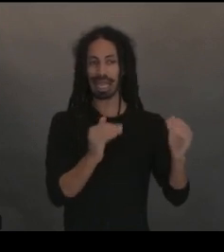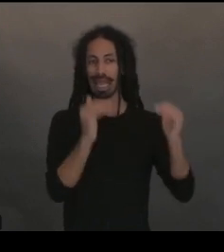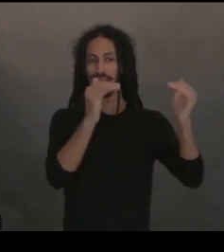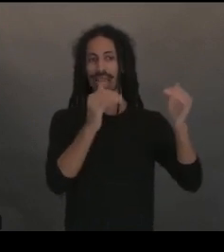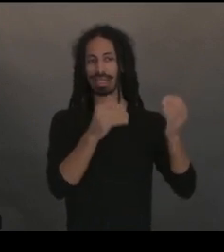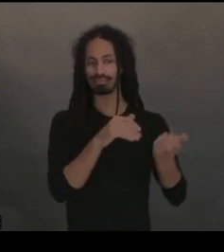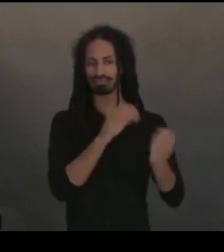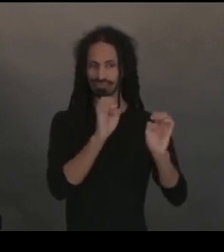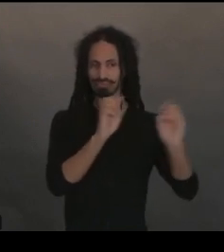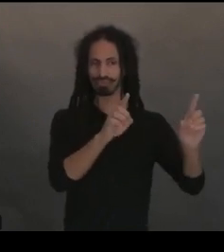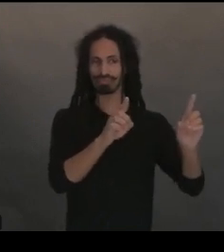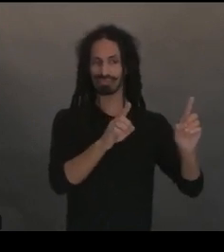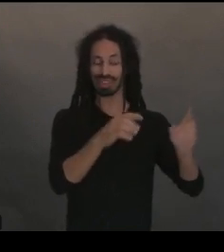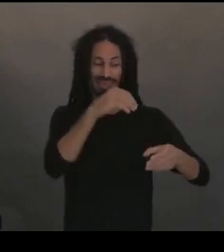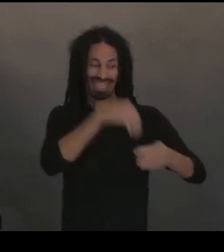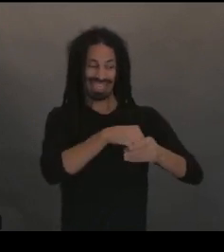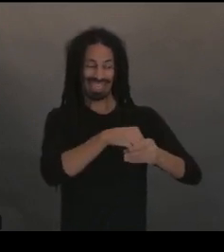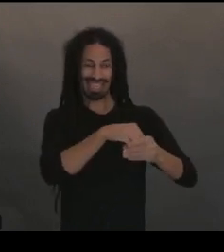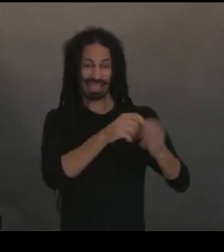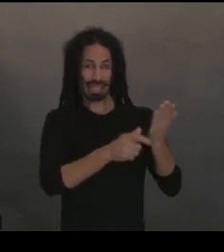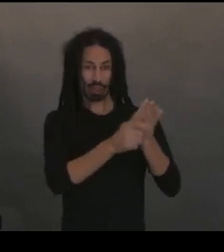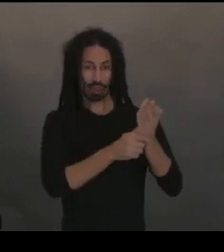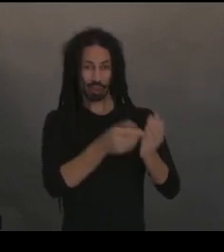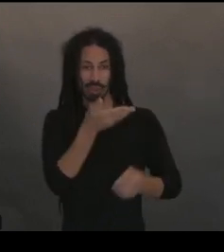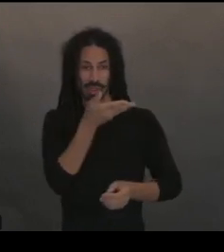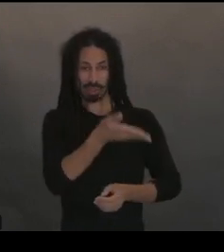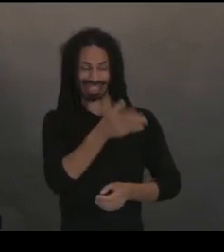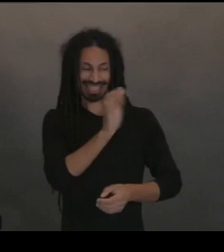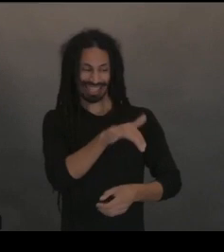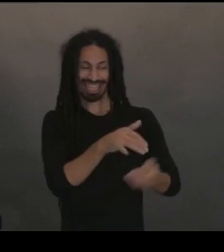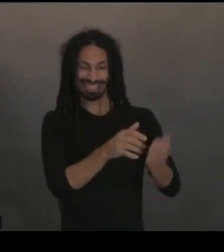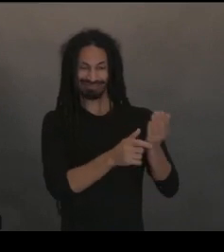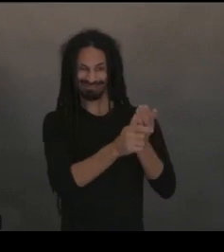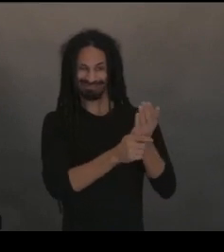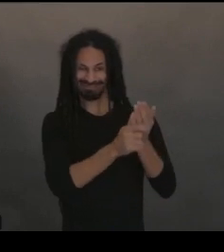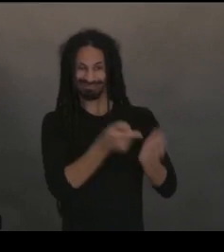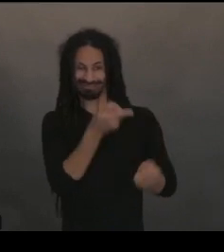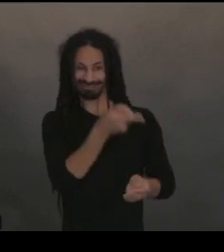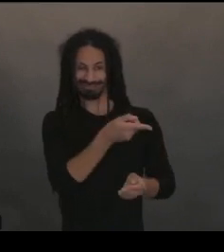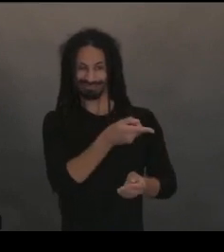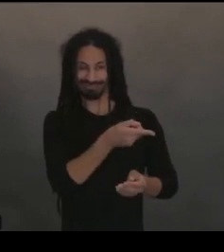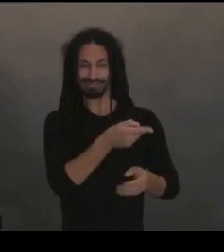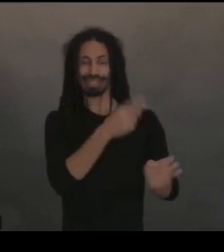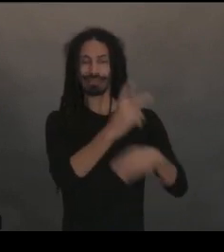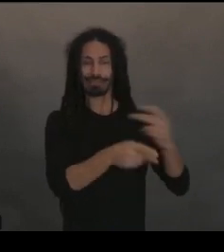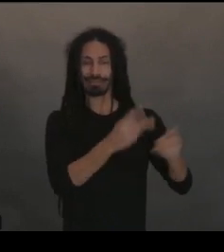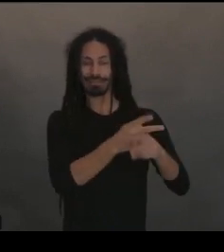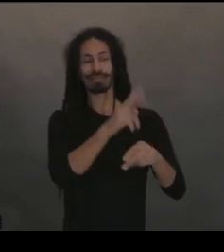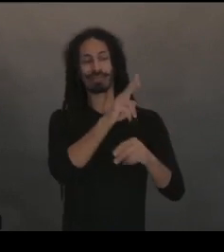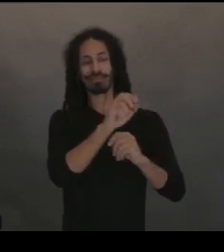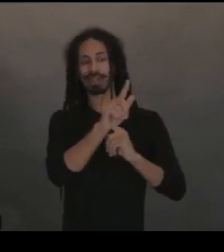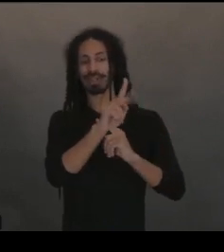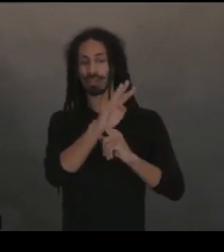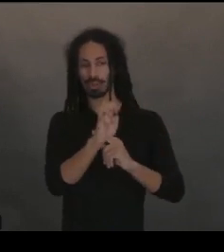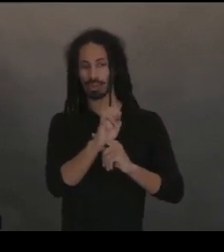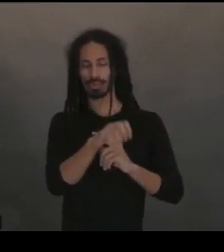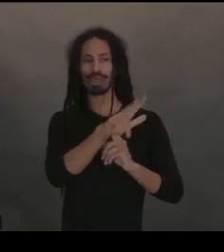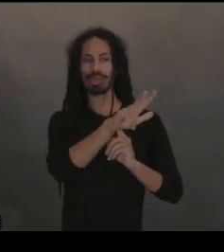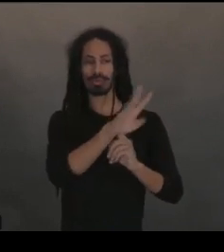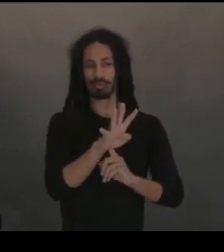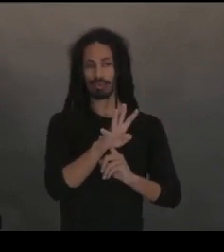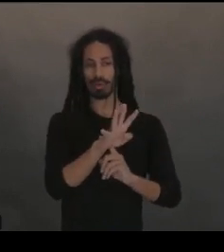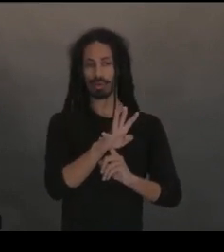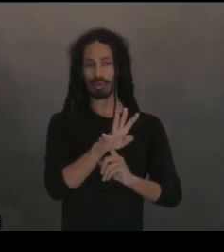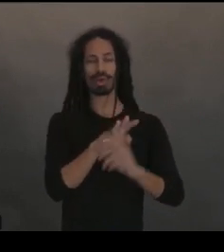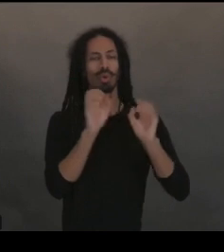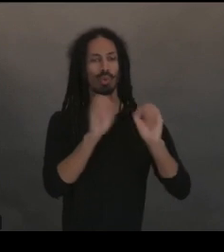journal, so within Studies in Higher Education, volume 34, we can find this article on